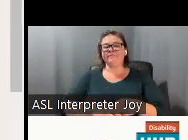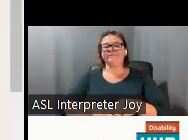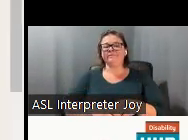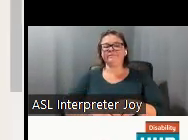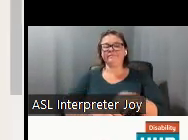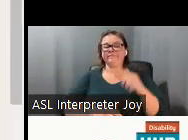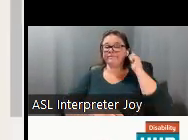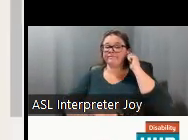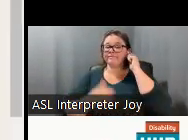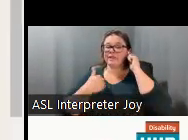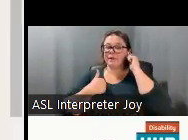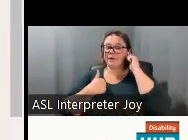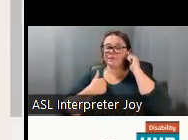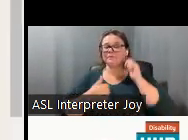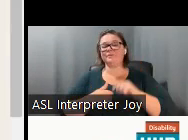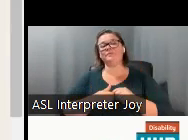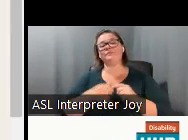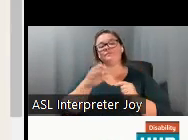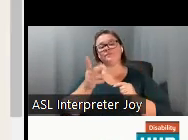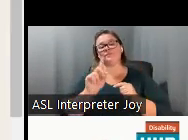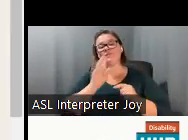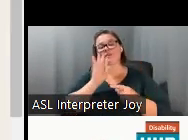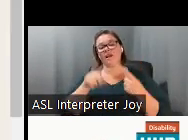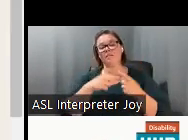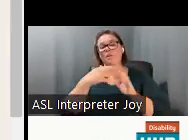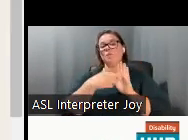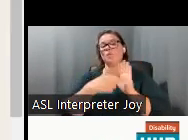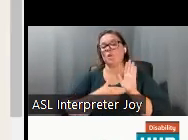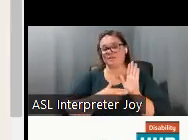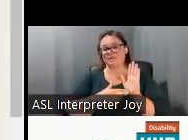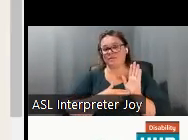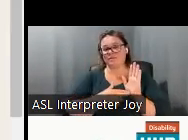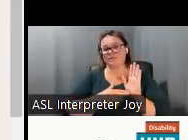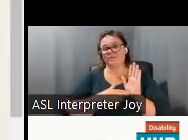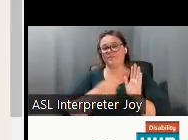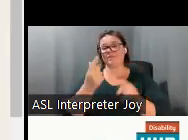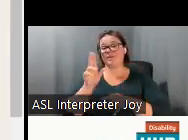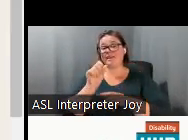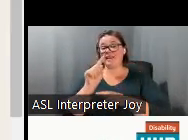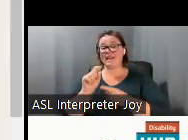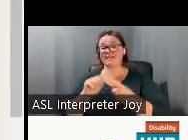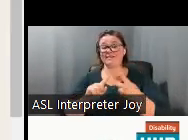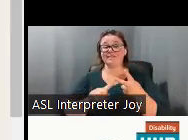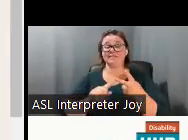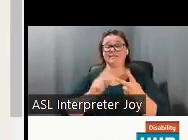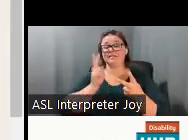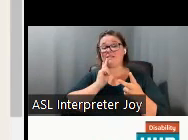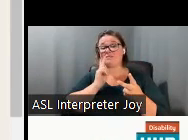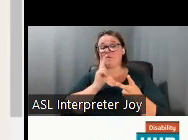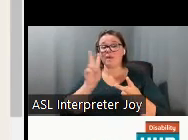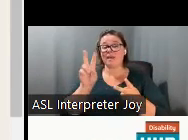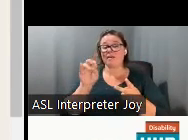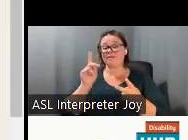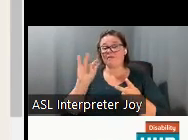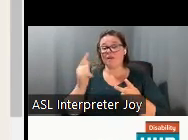there we go. This is where we talk about the rules, like guests, like smoking or vaping,